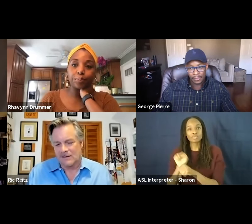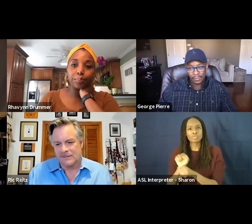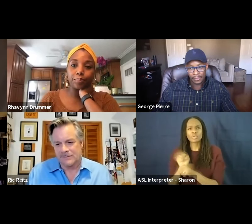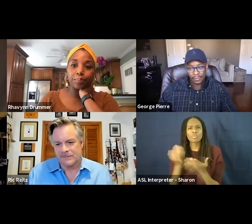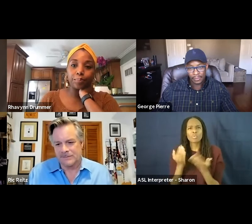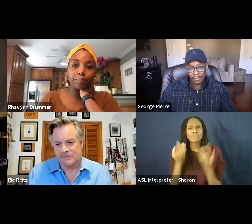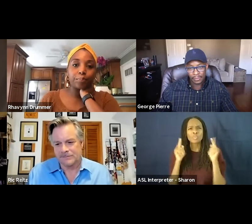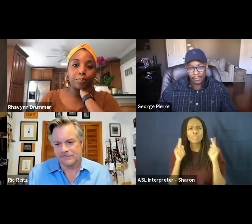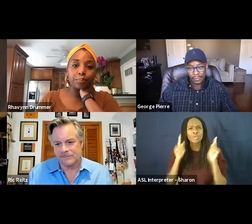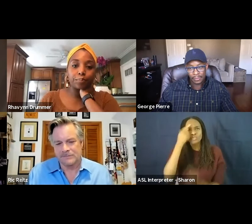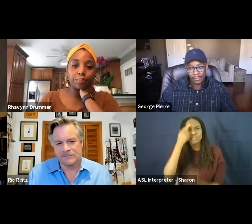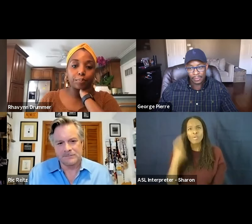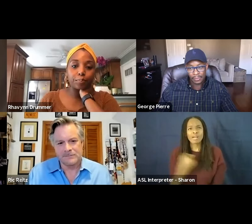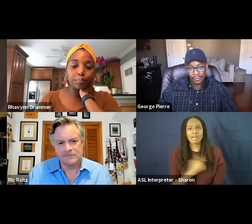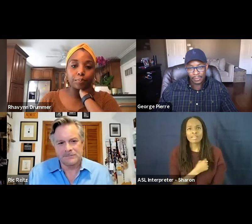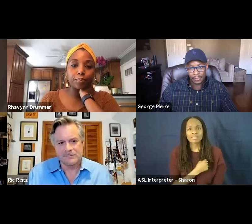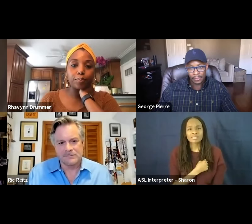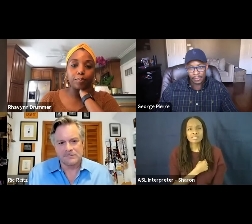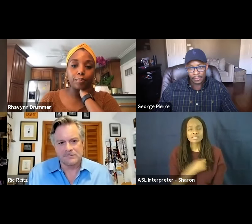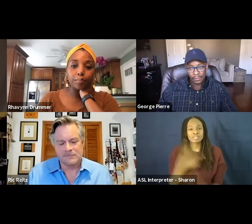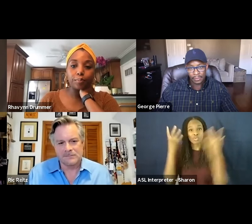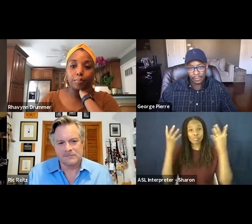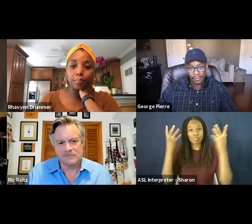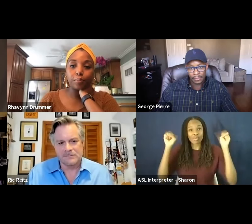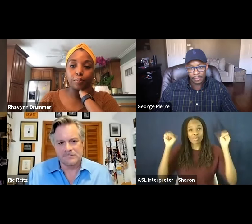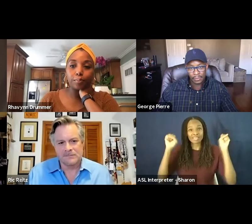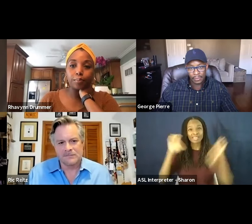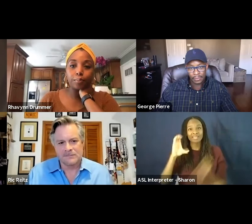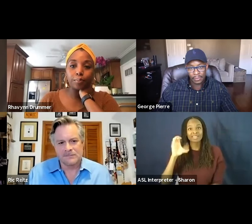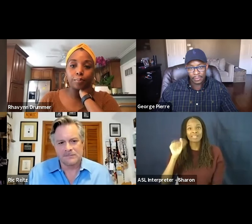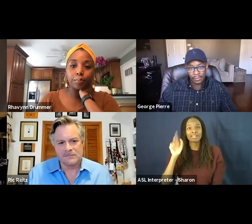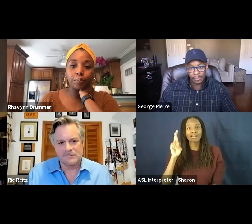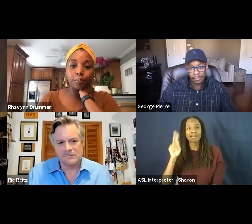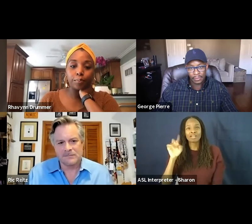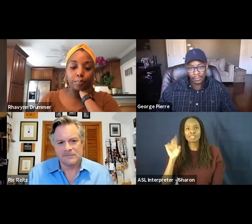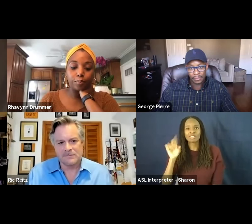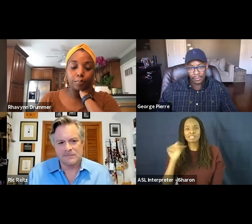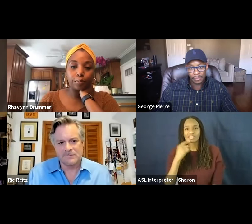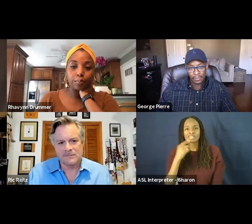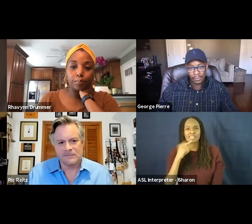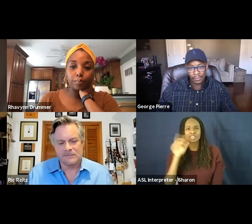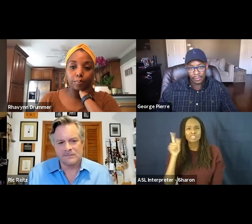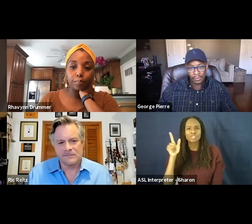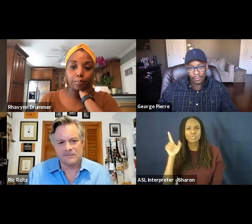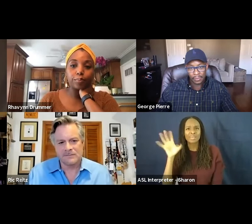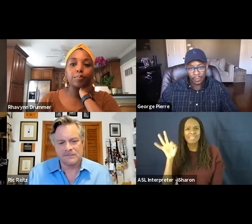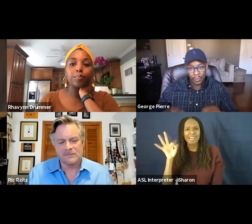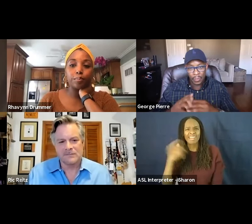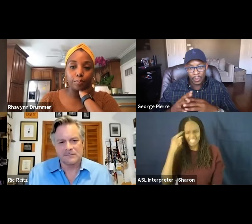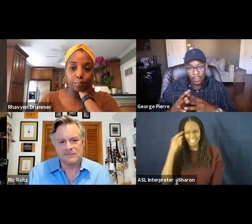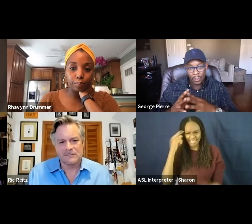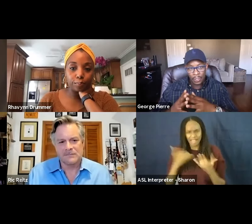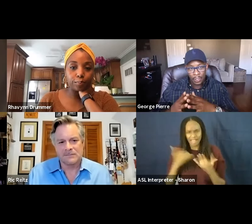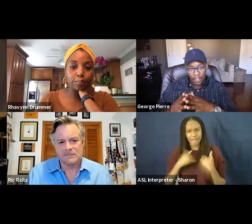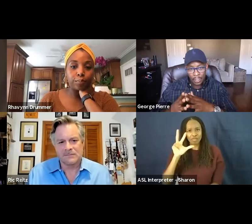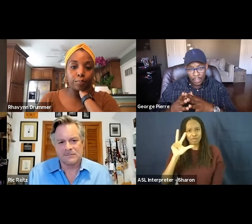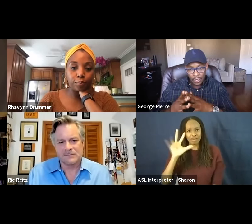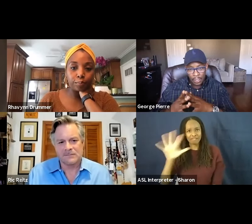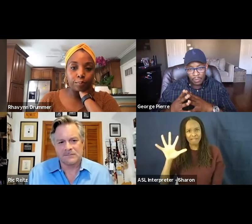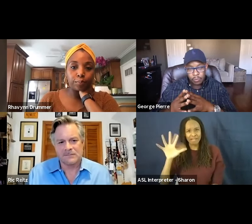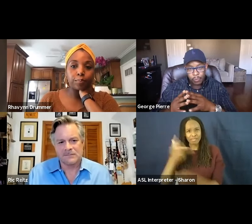changed? President Carteris earlier said 29. I think we're up to like 35 productions now, which puts us at